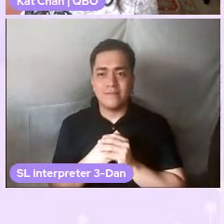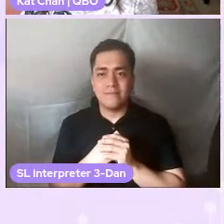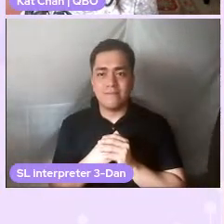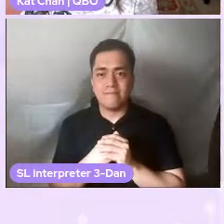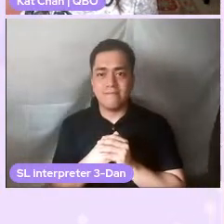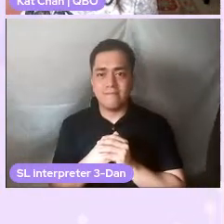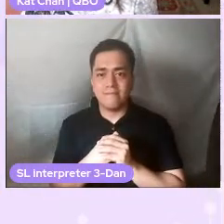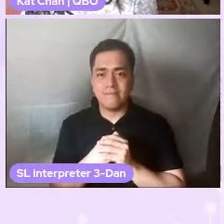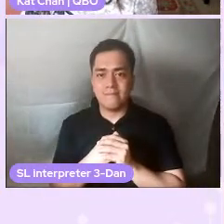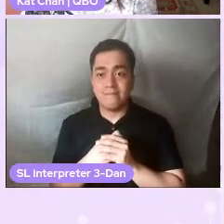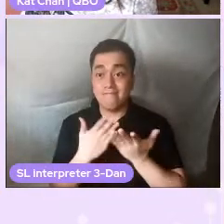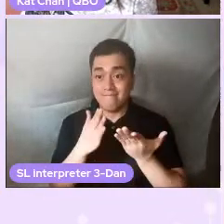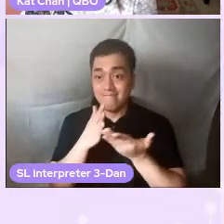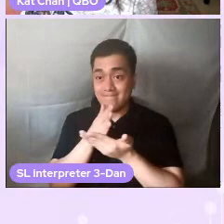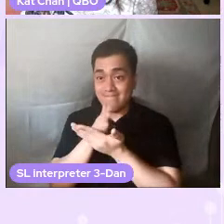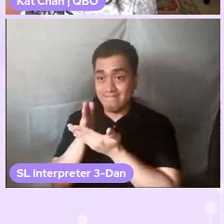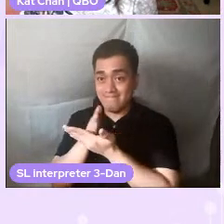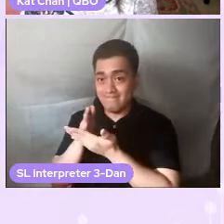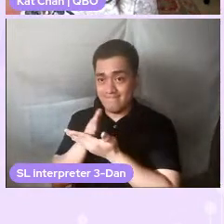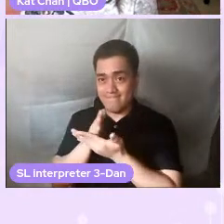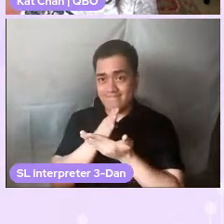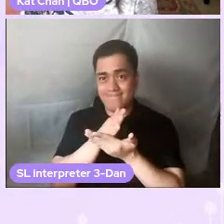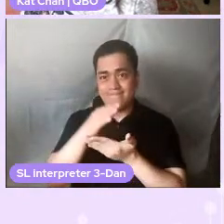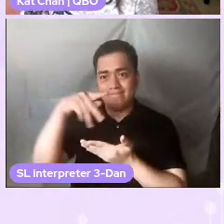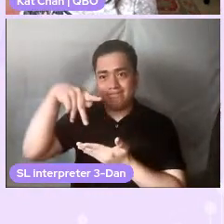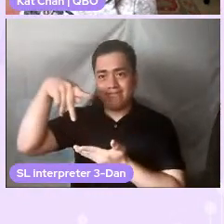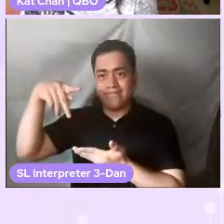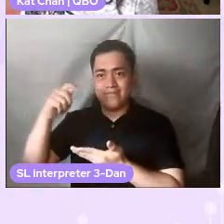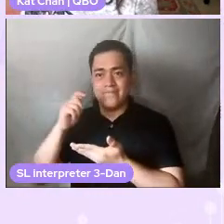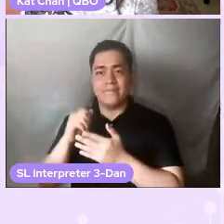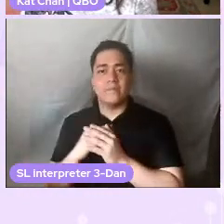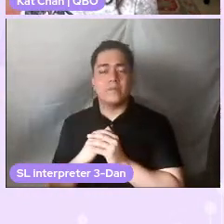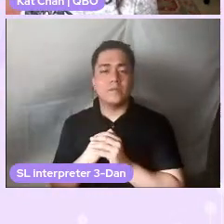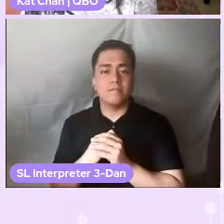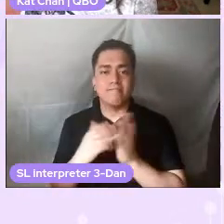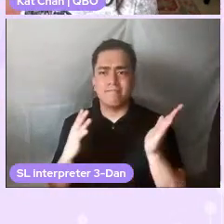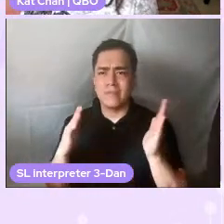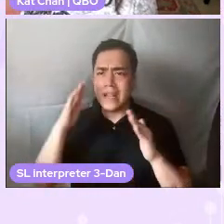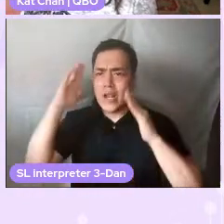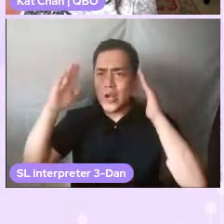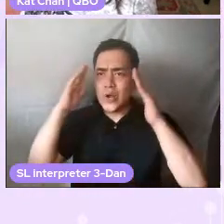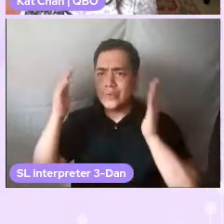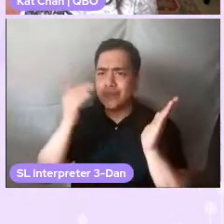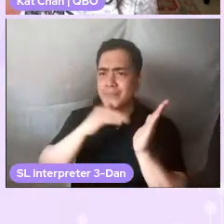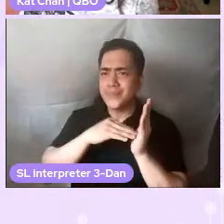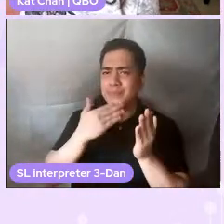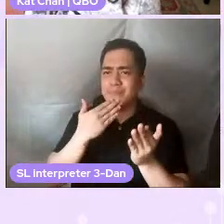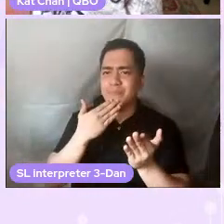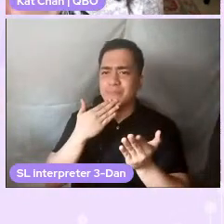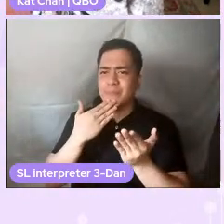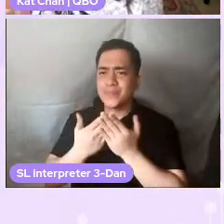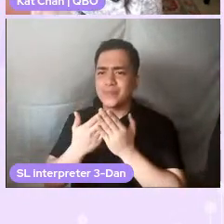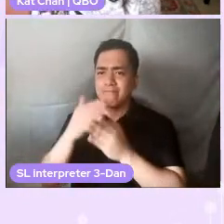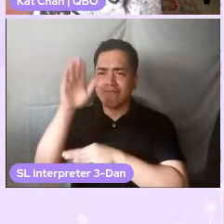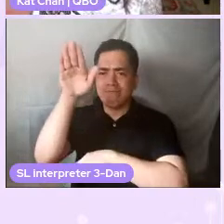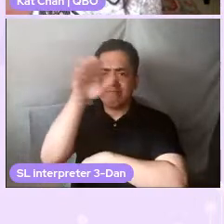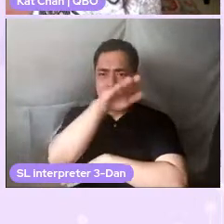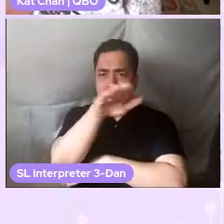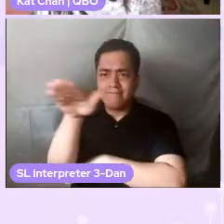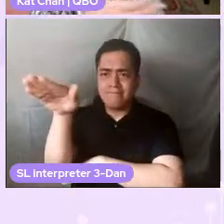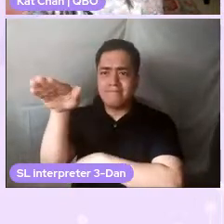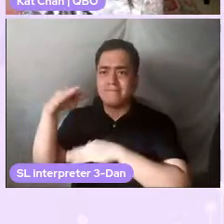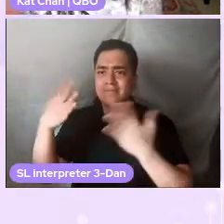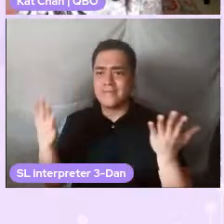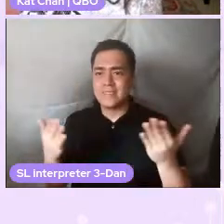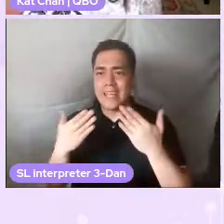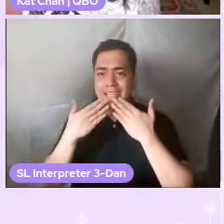I'll be sharing my presentation. There you go. And hello again, everyone. Good afternoon po. Thank you for having me in